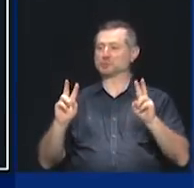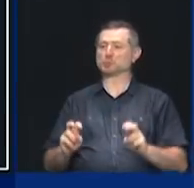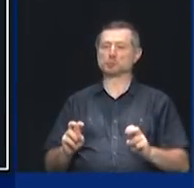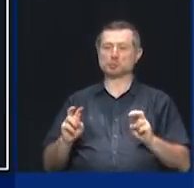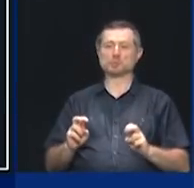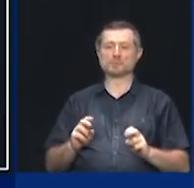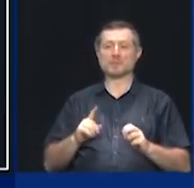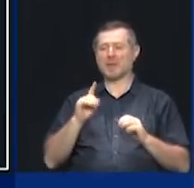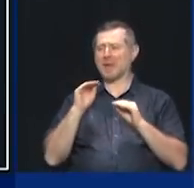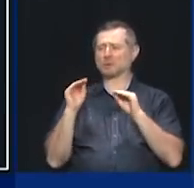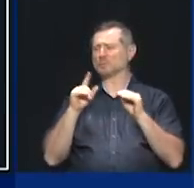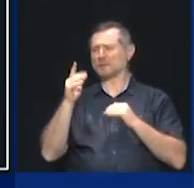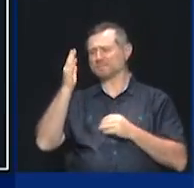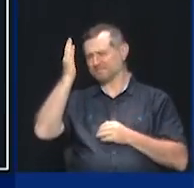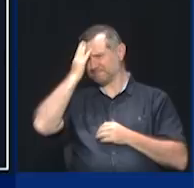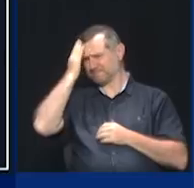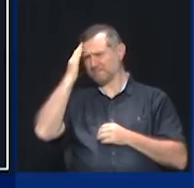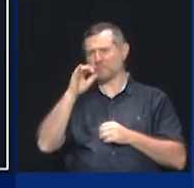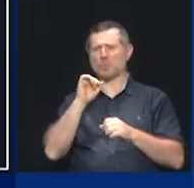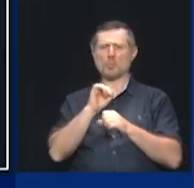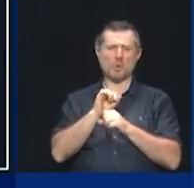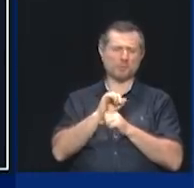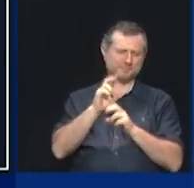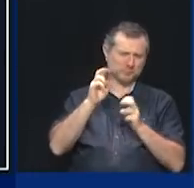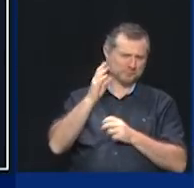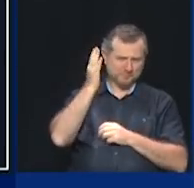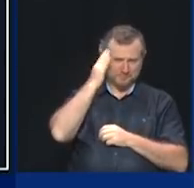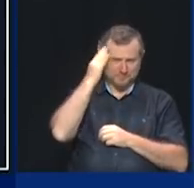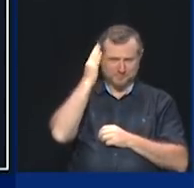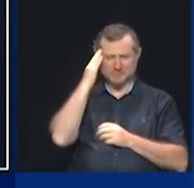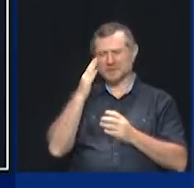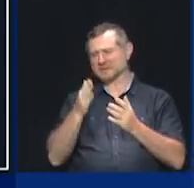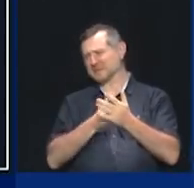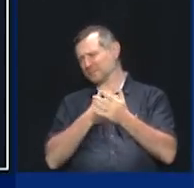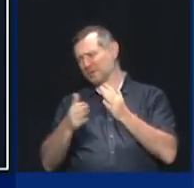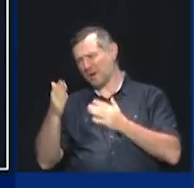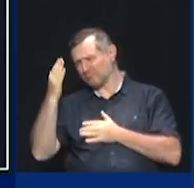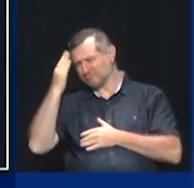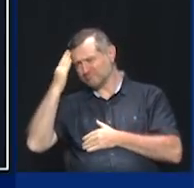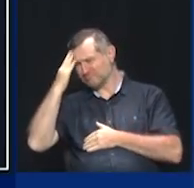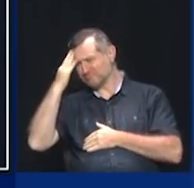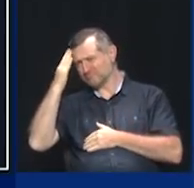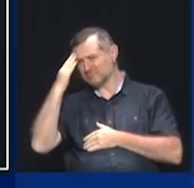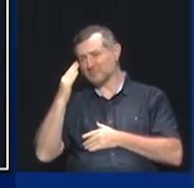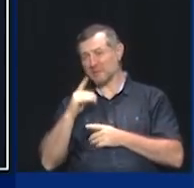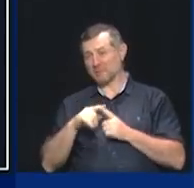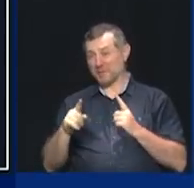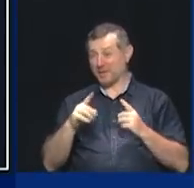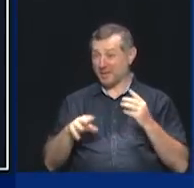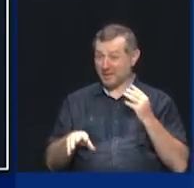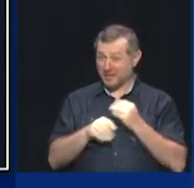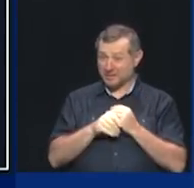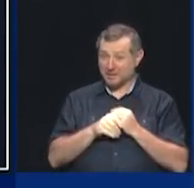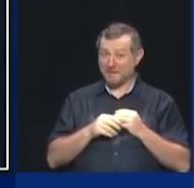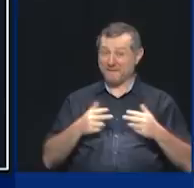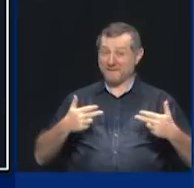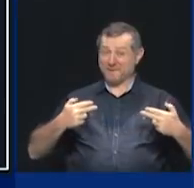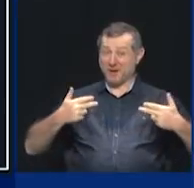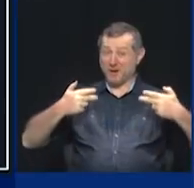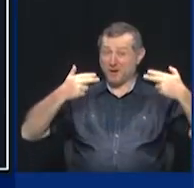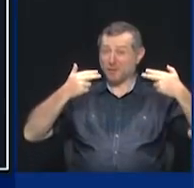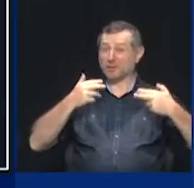Yes, employment. Yes, discrimination. But also gun violence. Gun violence is hitting the black and